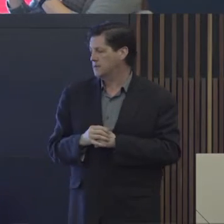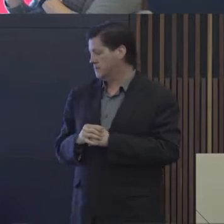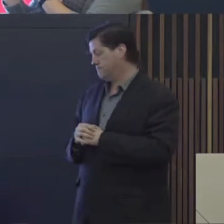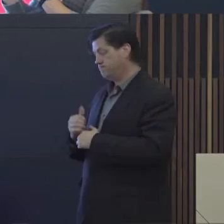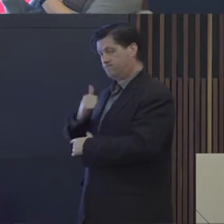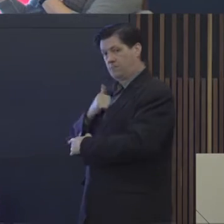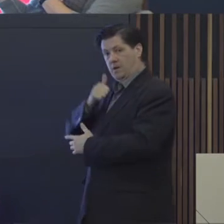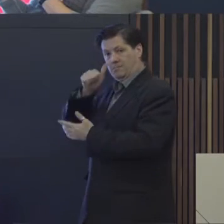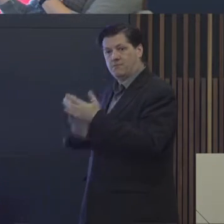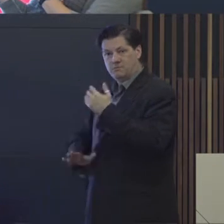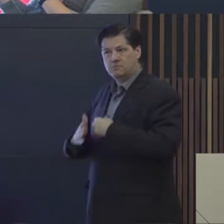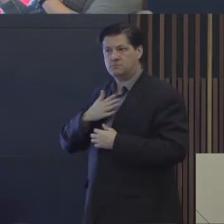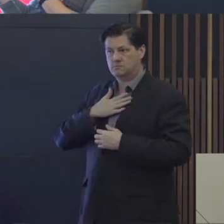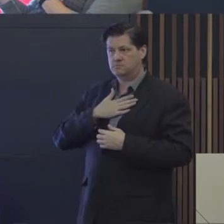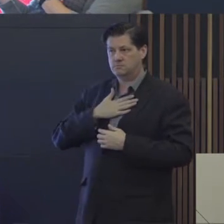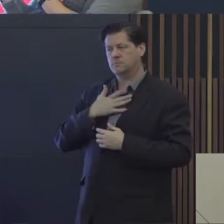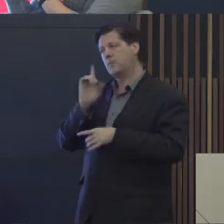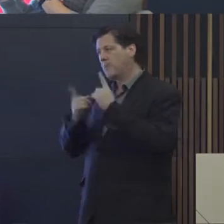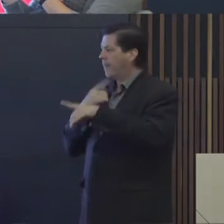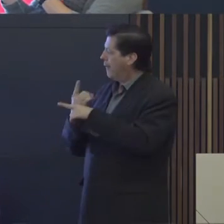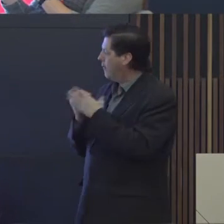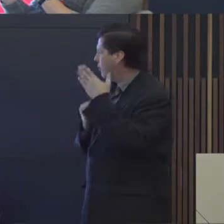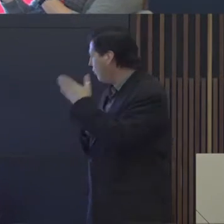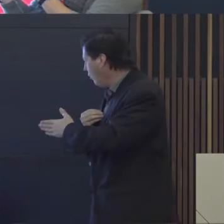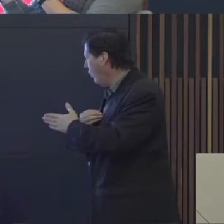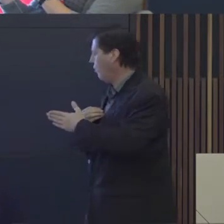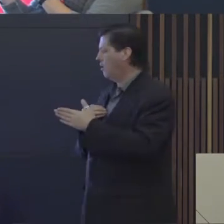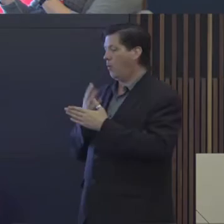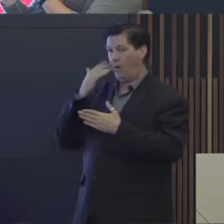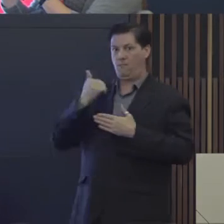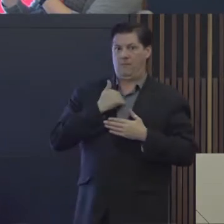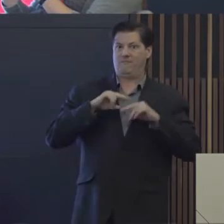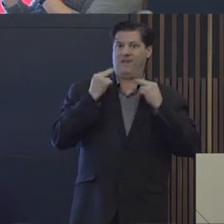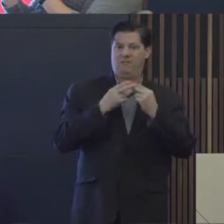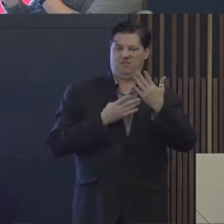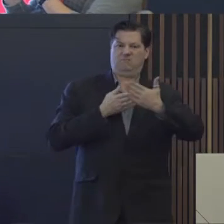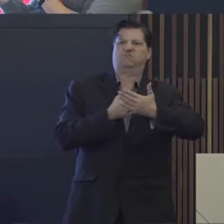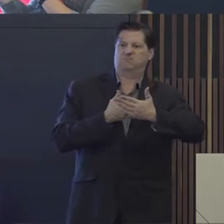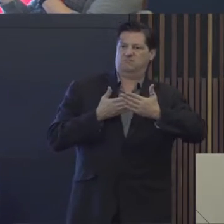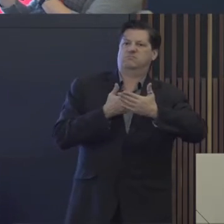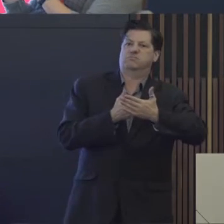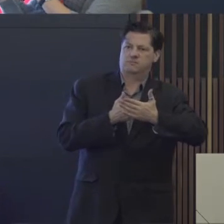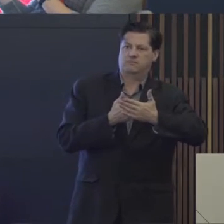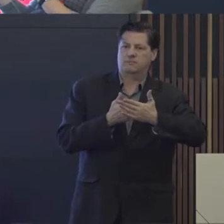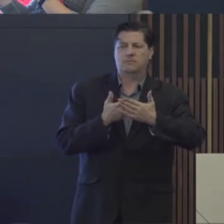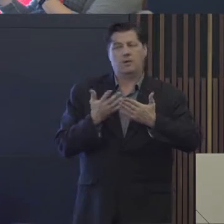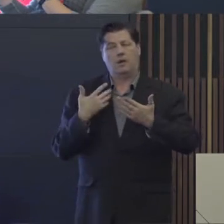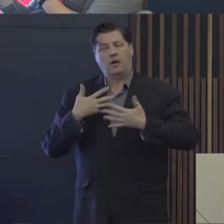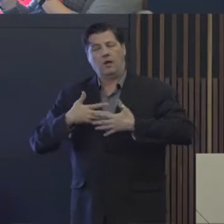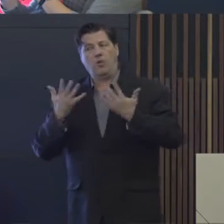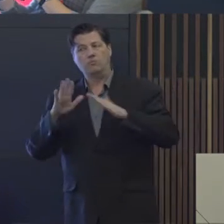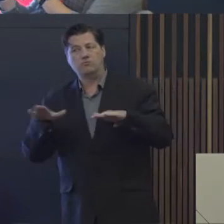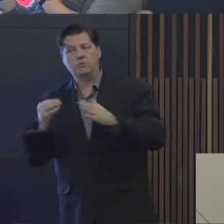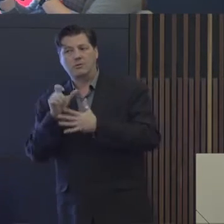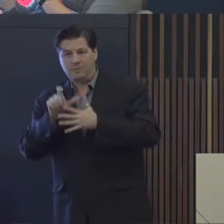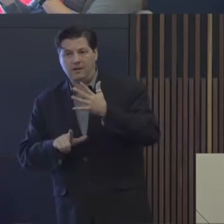certainly my experience in, talking to you sometimes and when we've had issues, because I don't think any child with a disability goes through a whole school